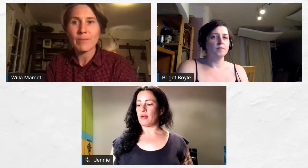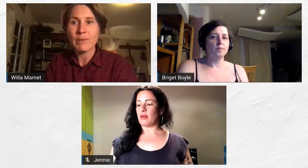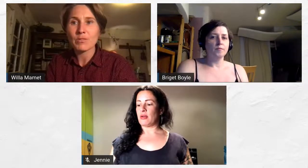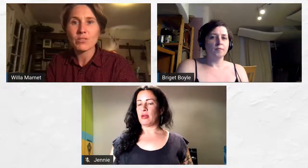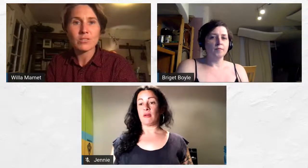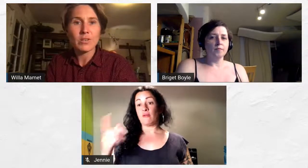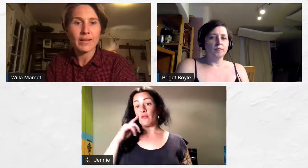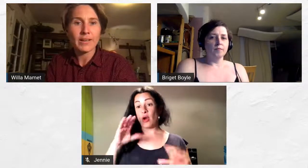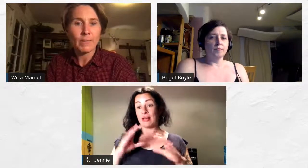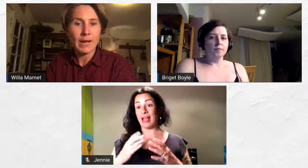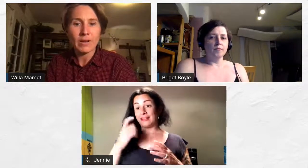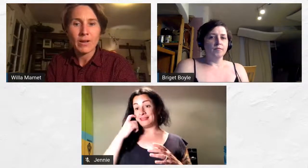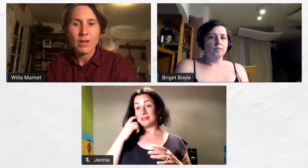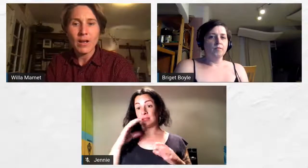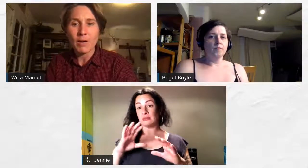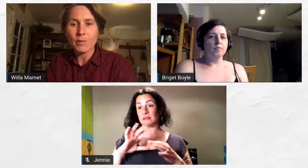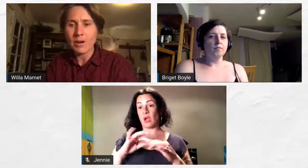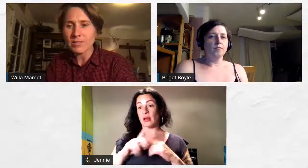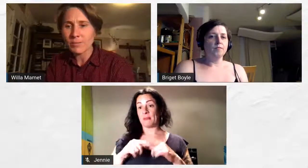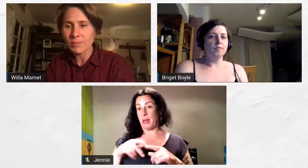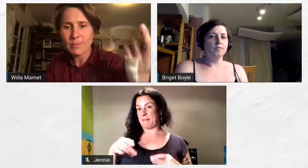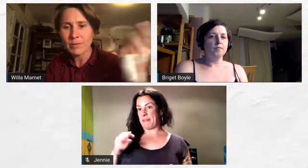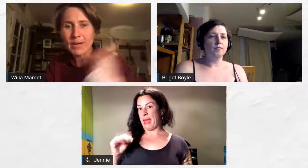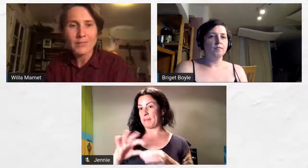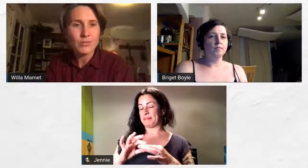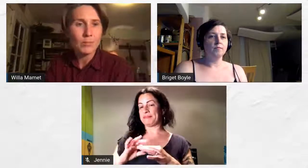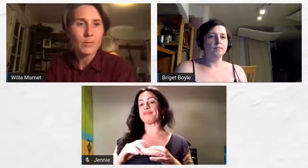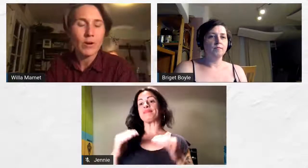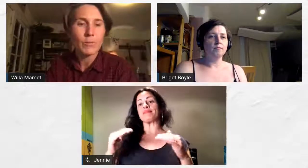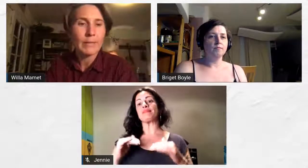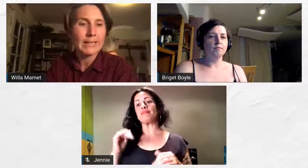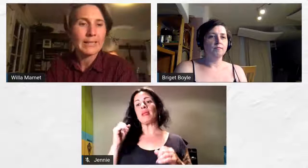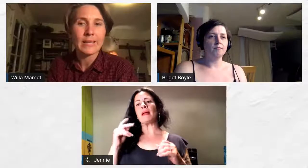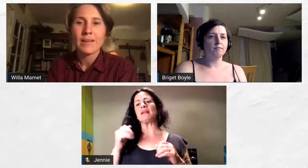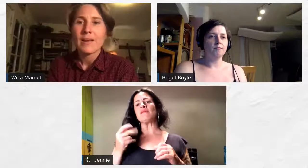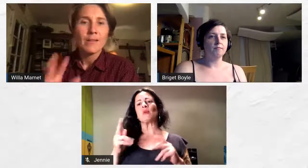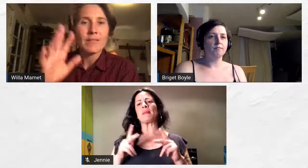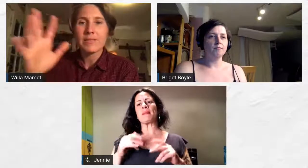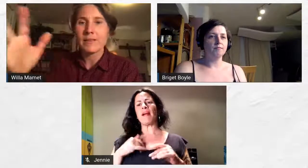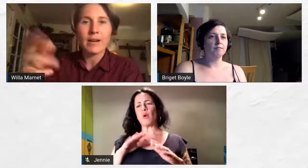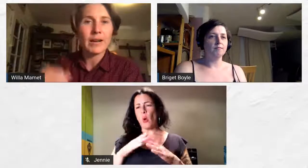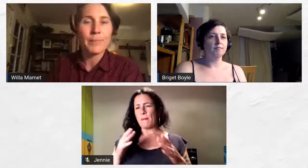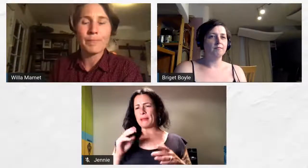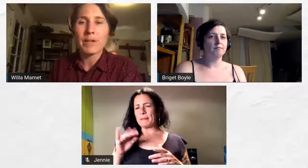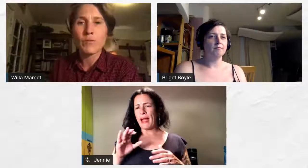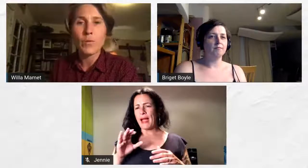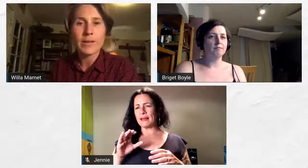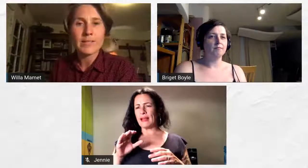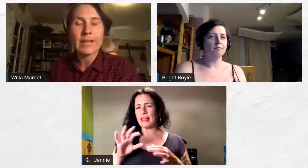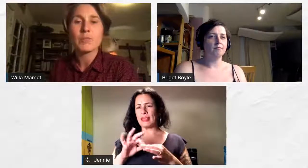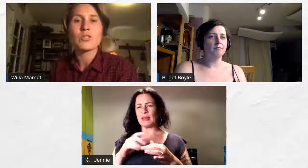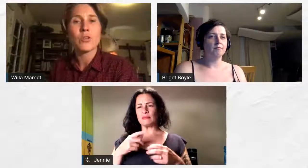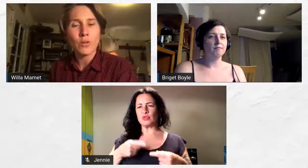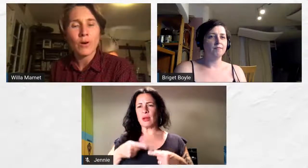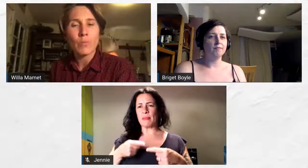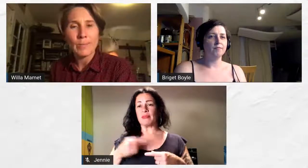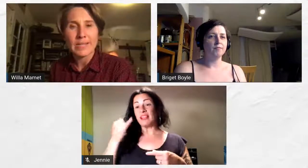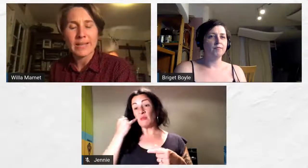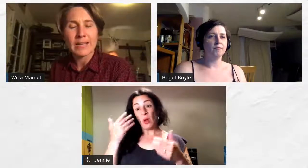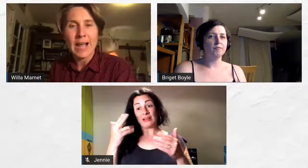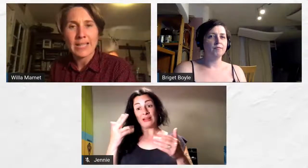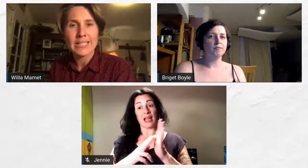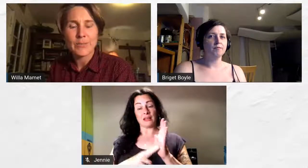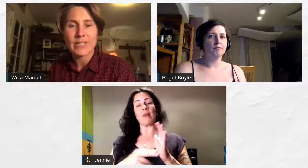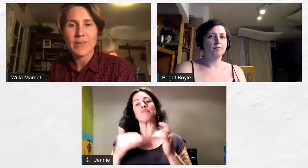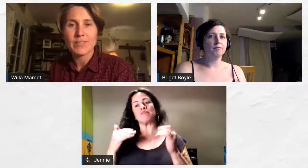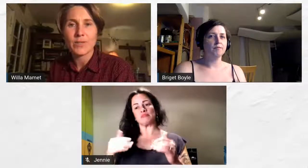class that Pam was just talking about. Some people are having trouble with the open mic link. You want to sign up, just go to our